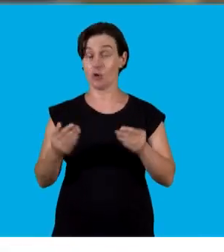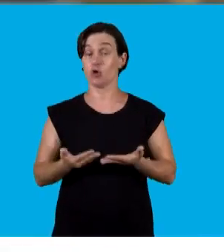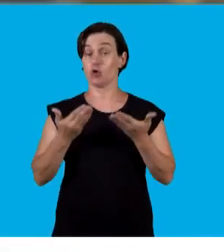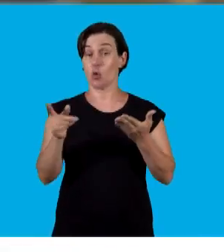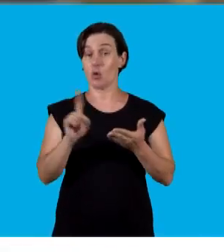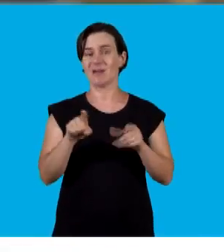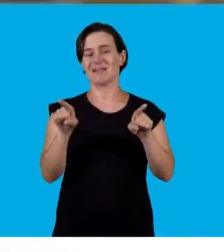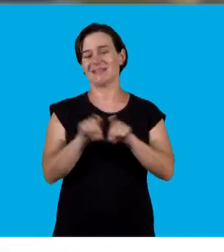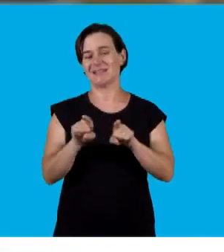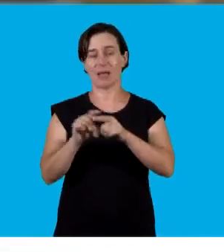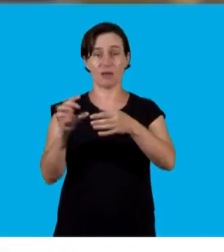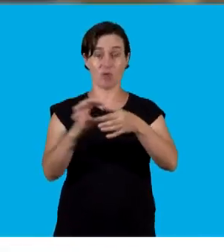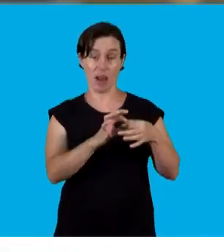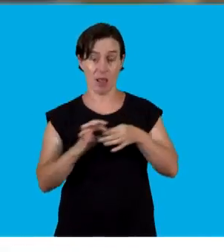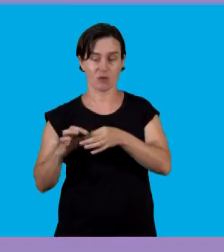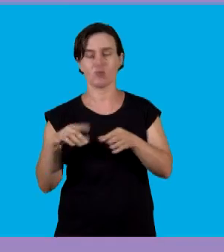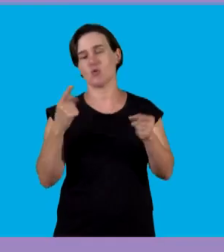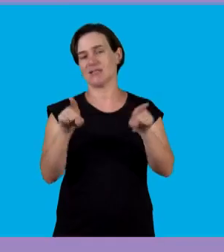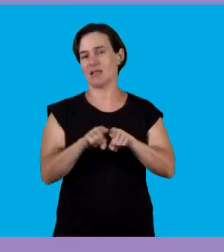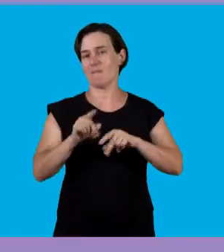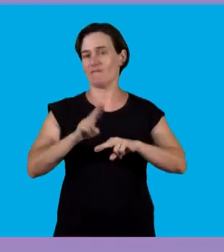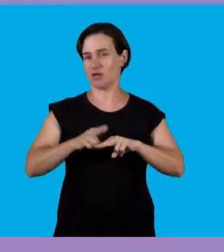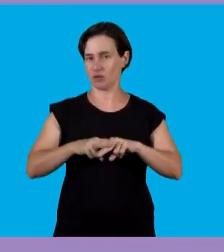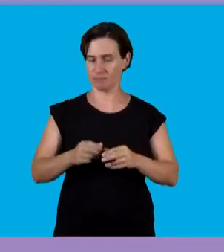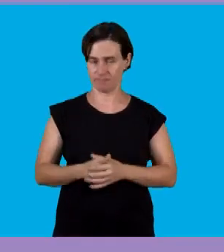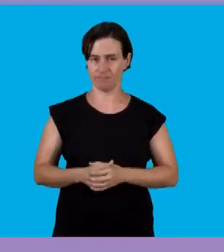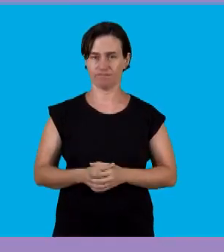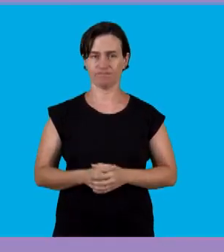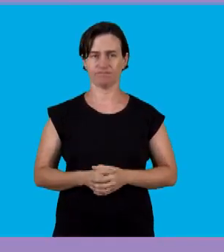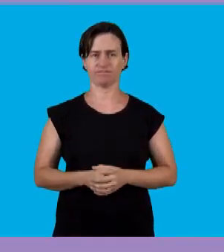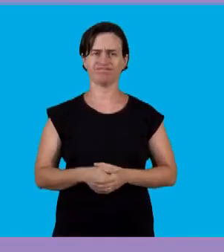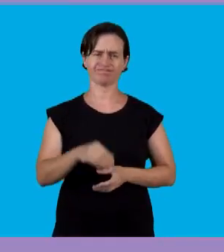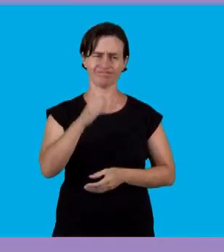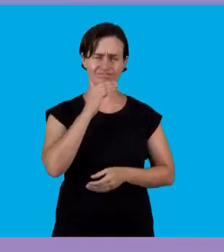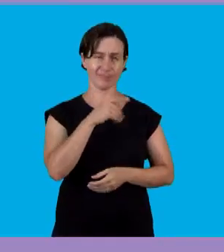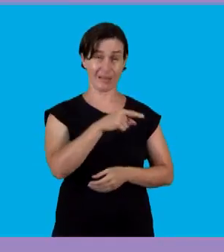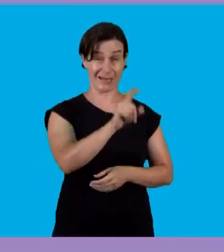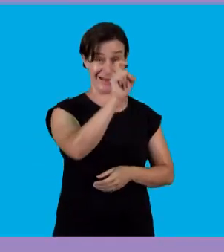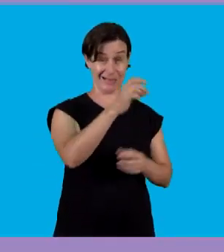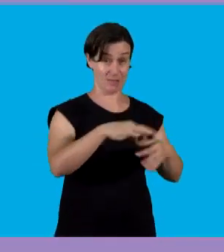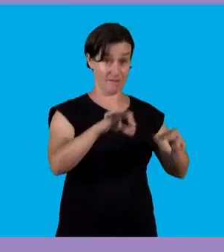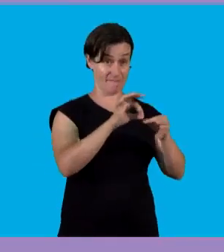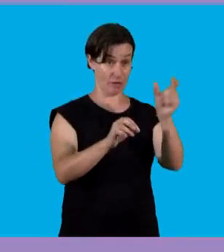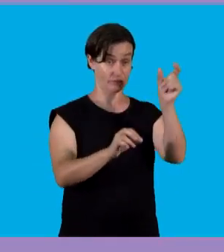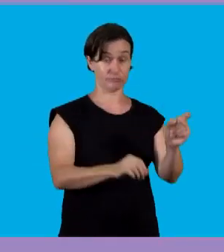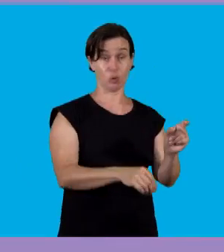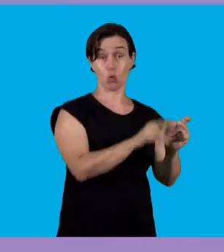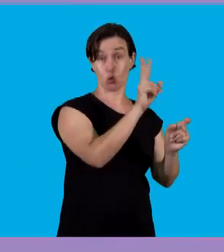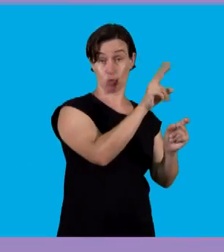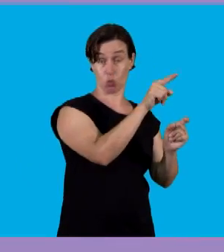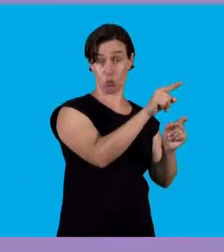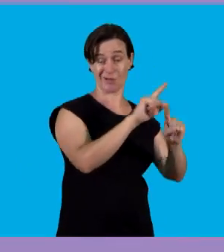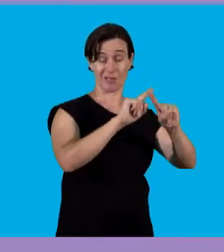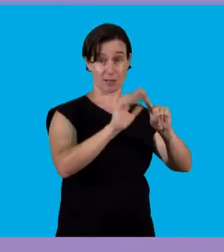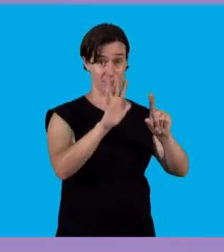relationship or the same function. So now we have that 2 as the input value. That 2 is going to be multiplied